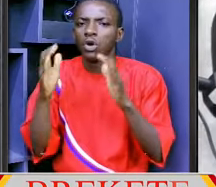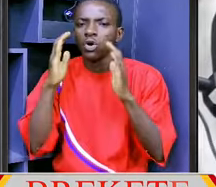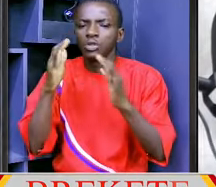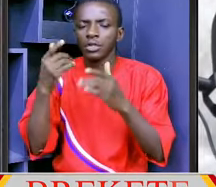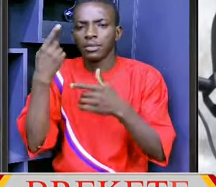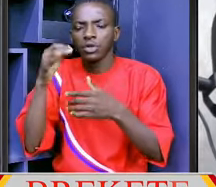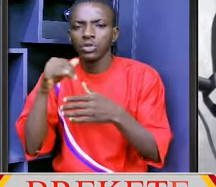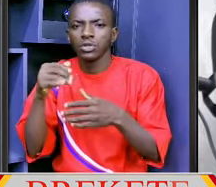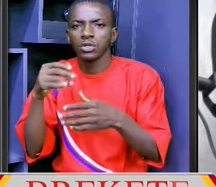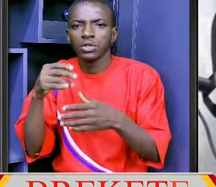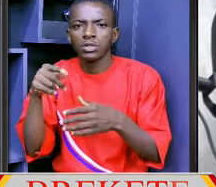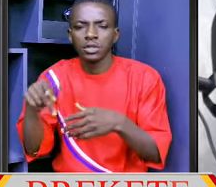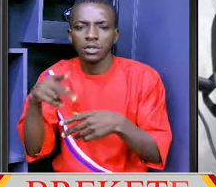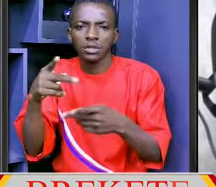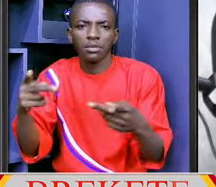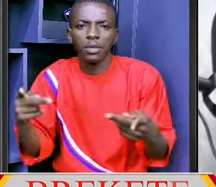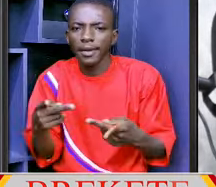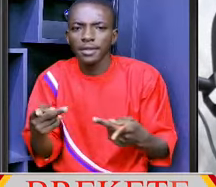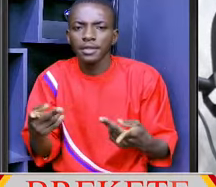concerned because this is the premises.